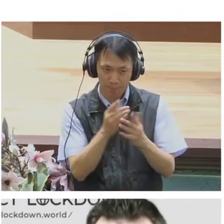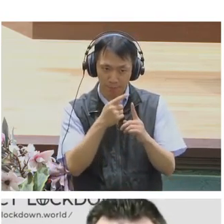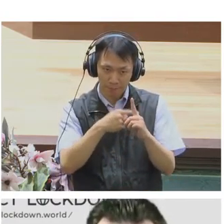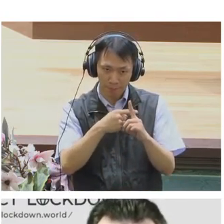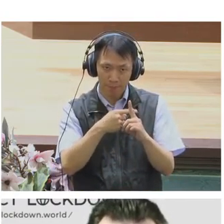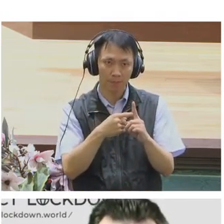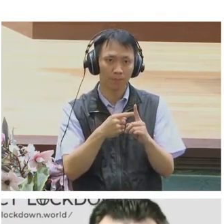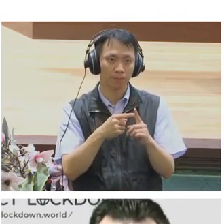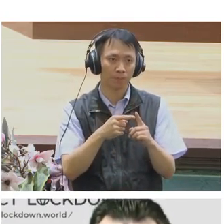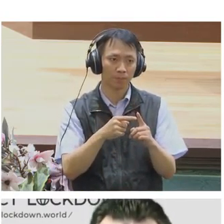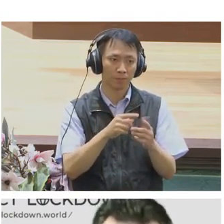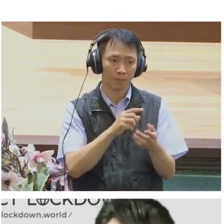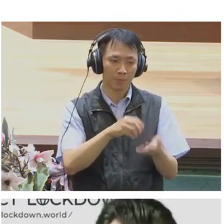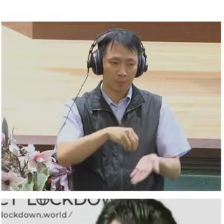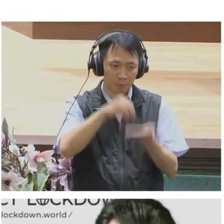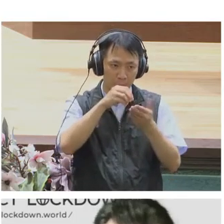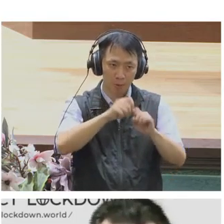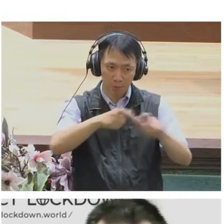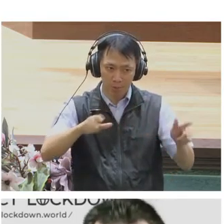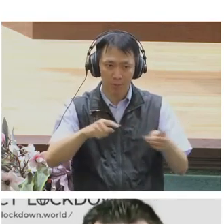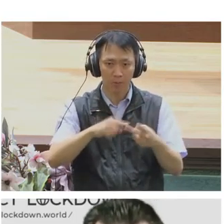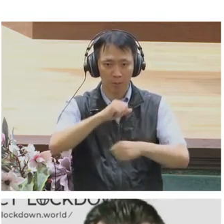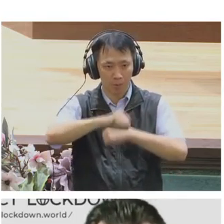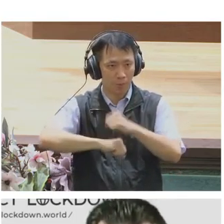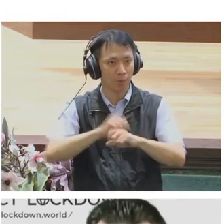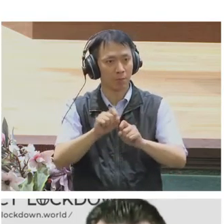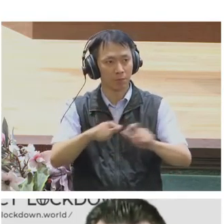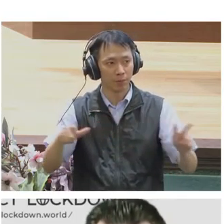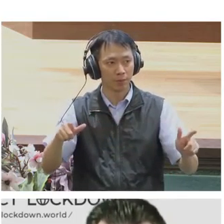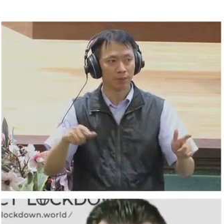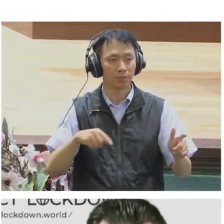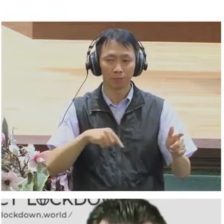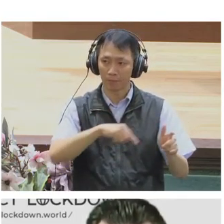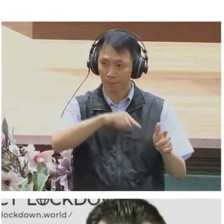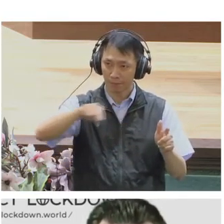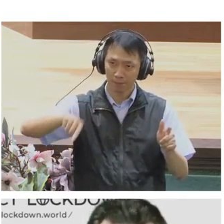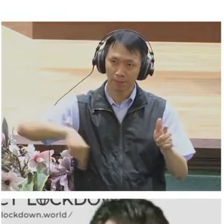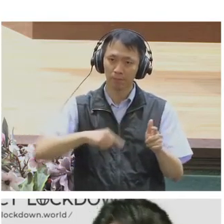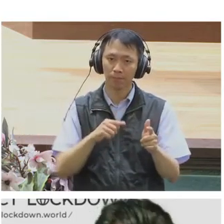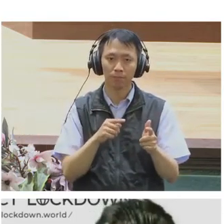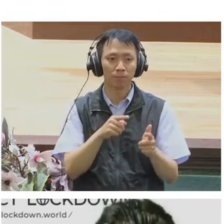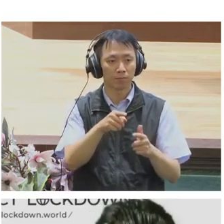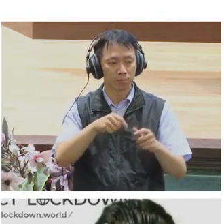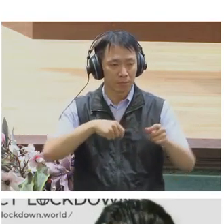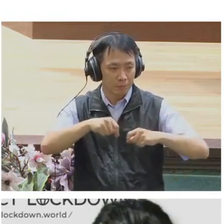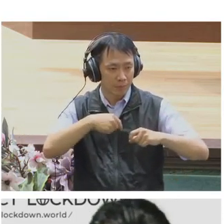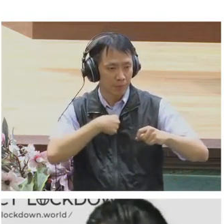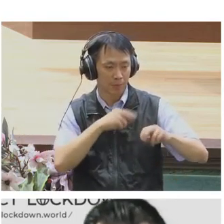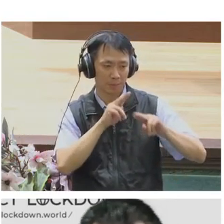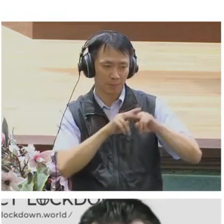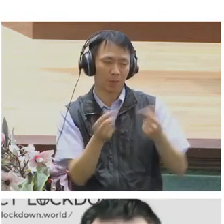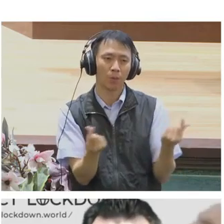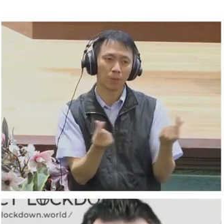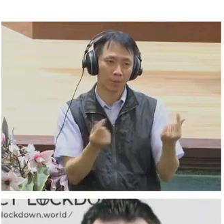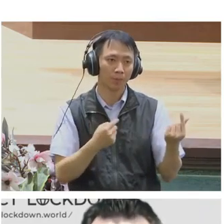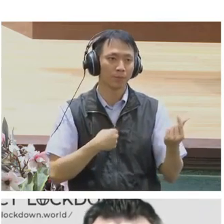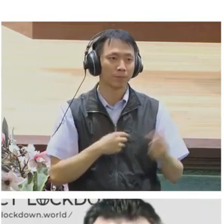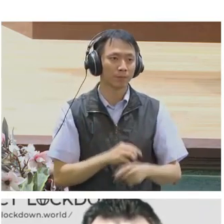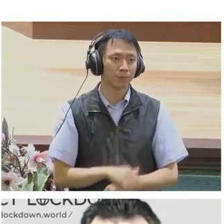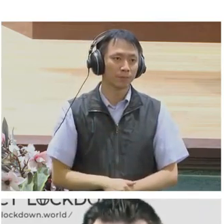initiatives and activities that are going on that are somehow similar to Project Lockdown. And we are